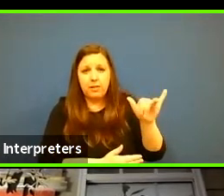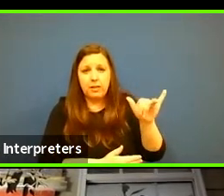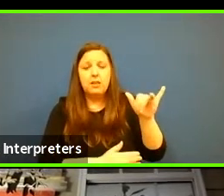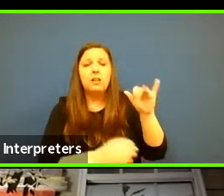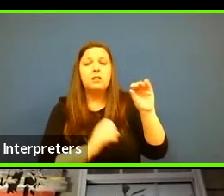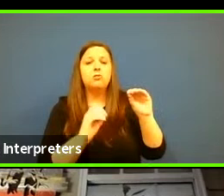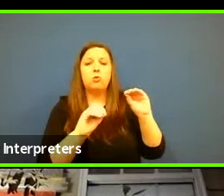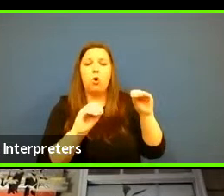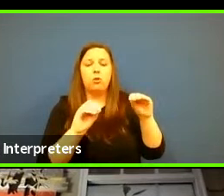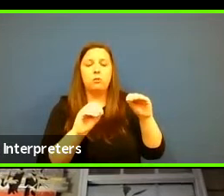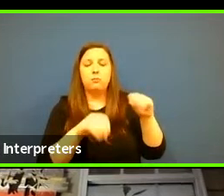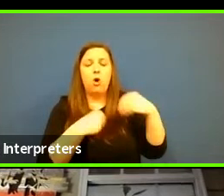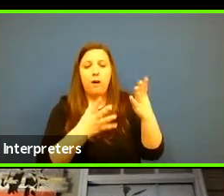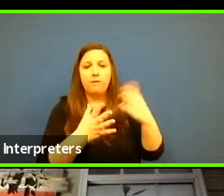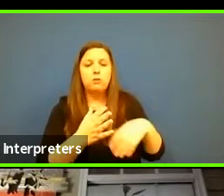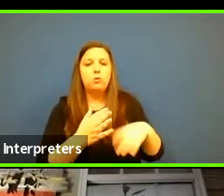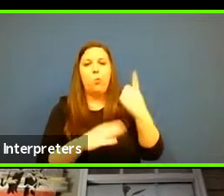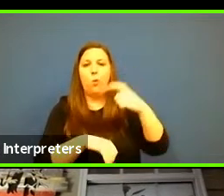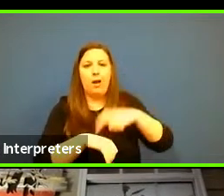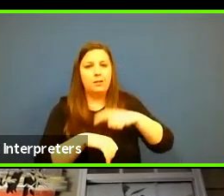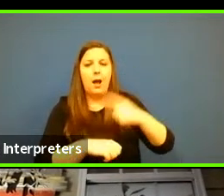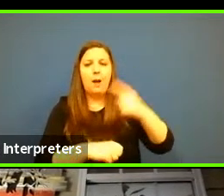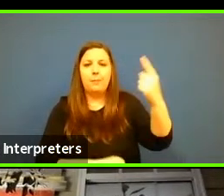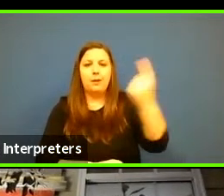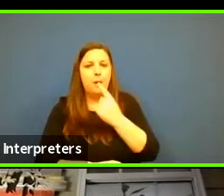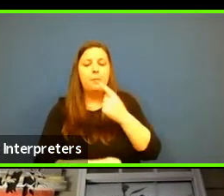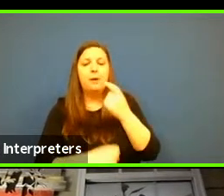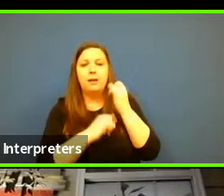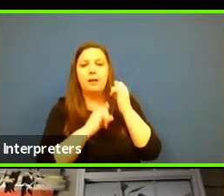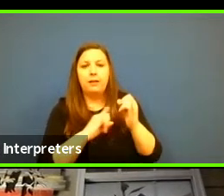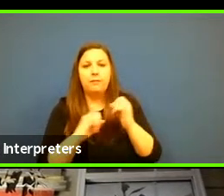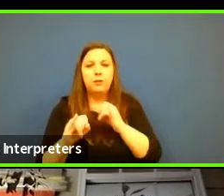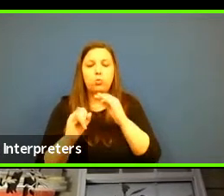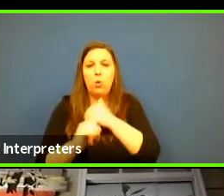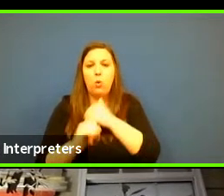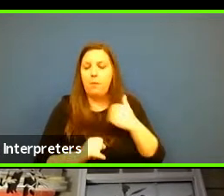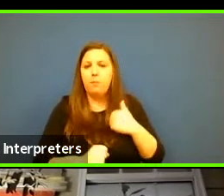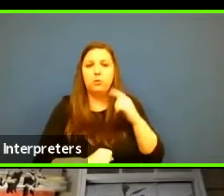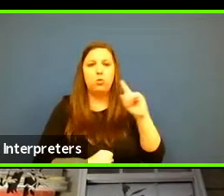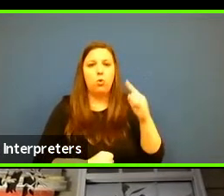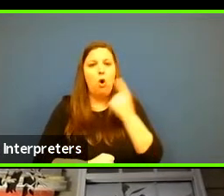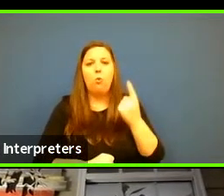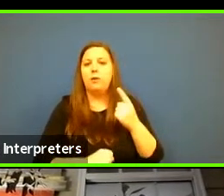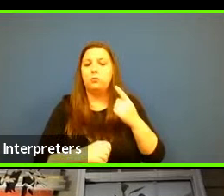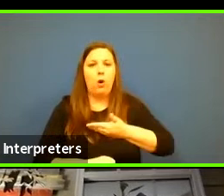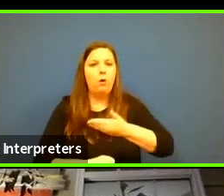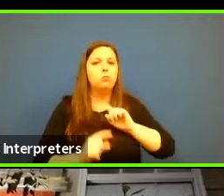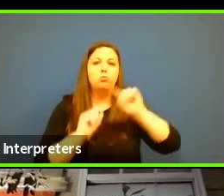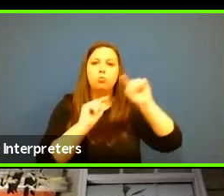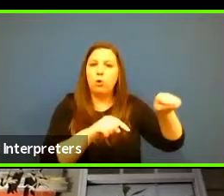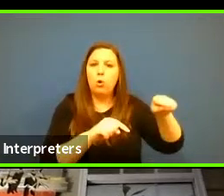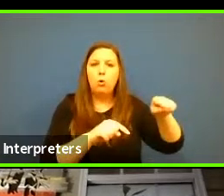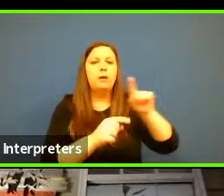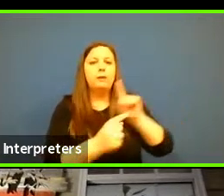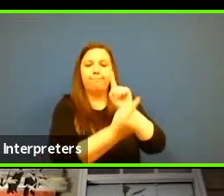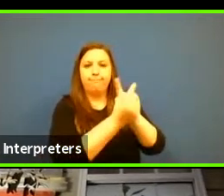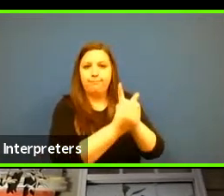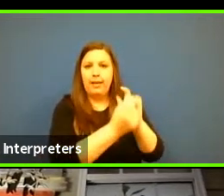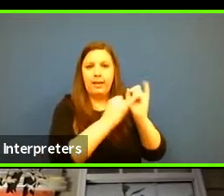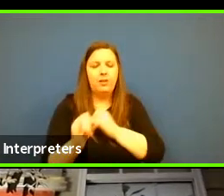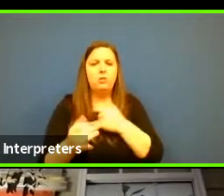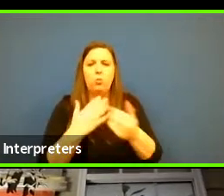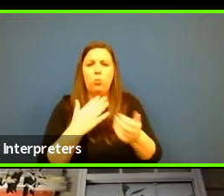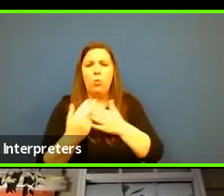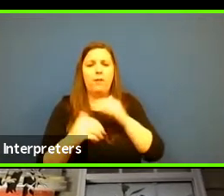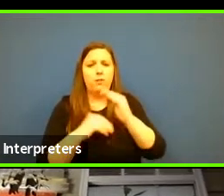but individual members are always free to go see Beverly individually and do it. So it's whatever's most convenient for each individual new